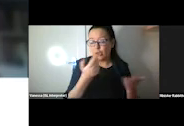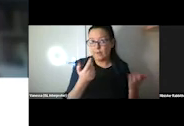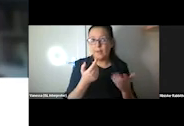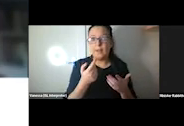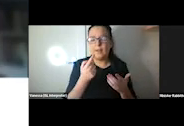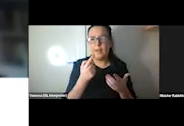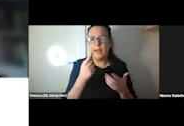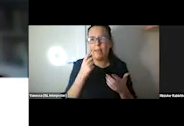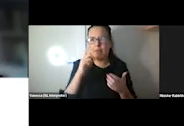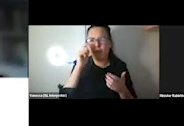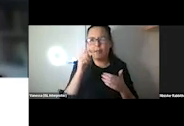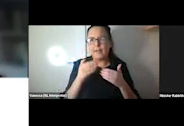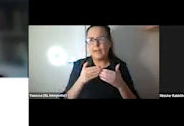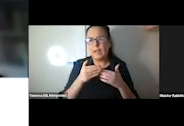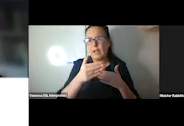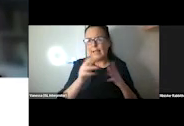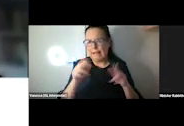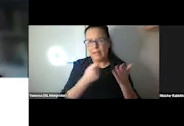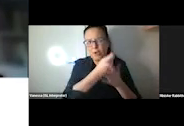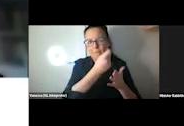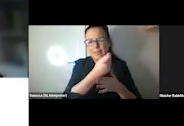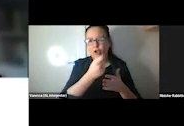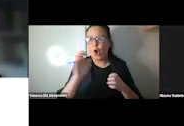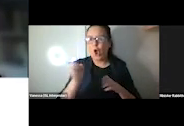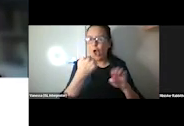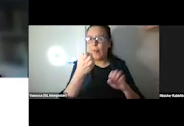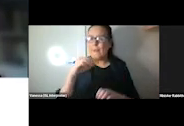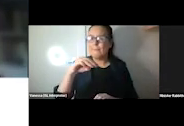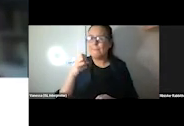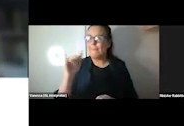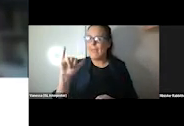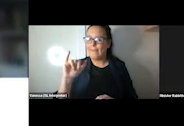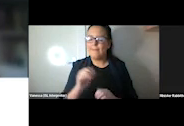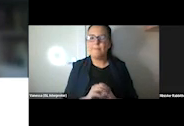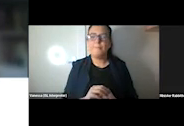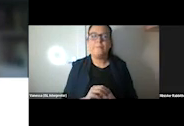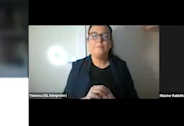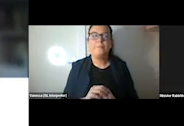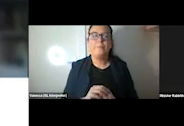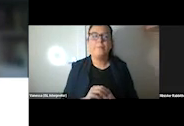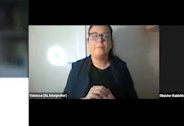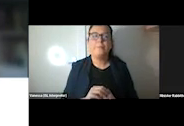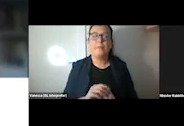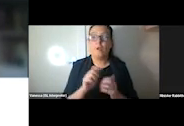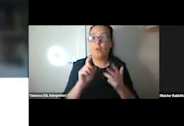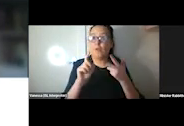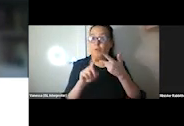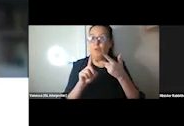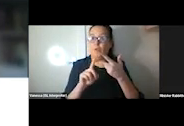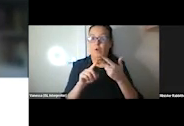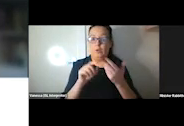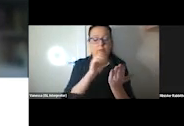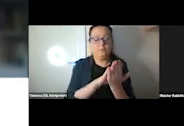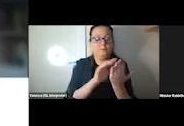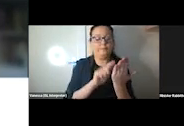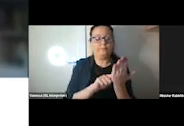until early in May. The third document or technical report that comes with this standard